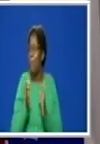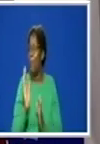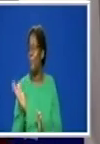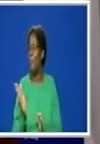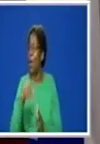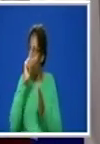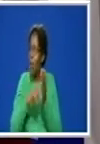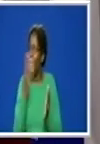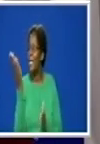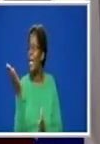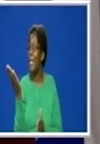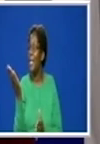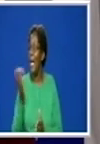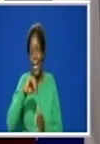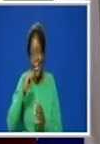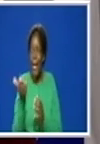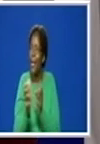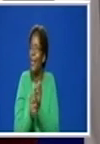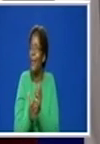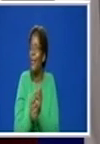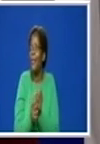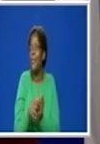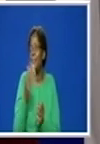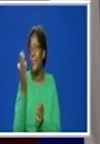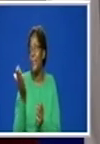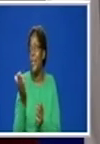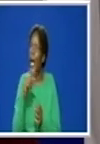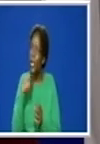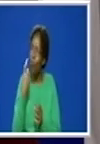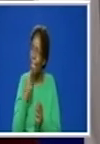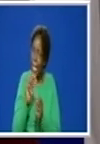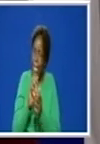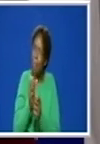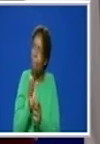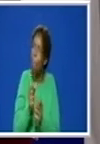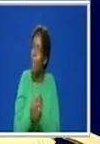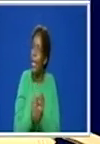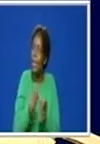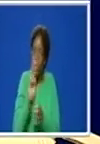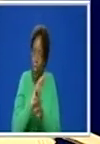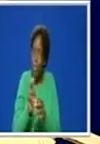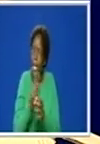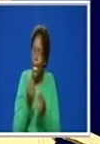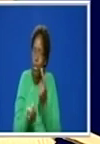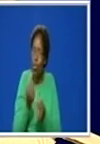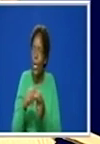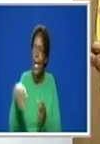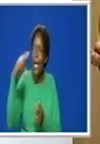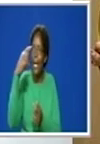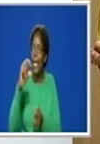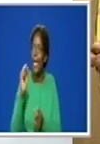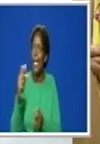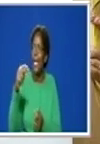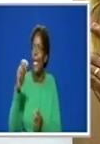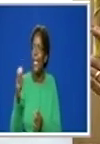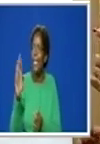What is this? It's another maize. Yes. And we said maize is used in cooking what? It's cooking